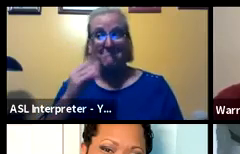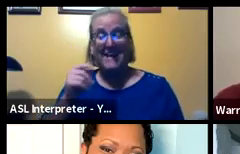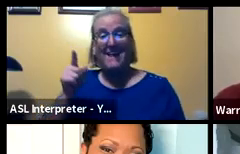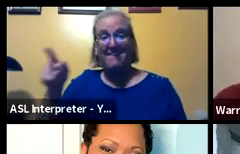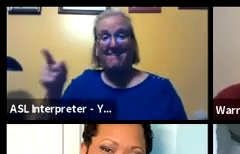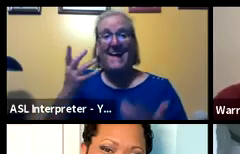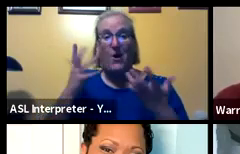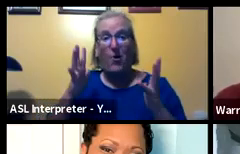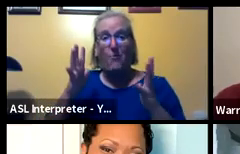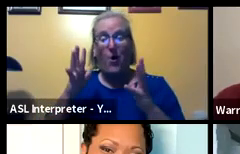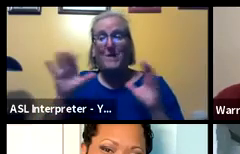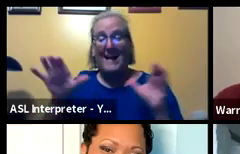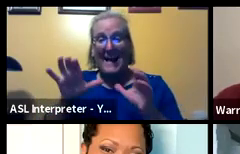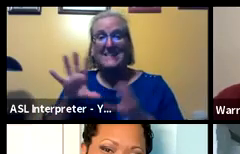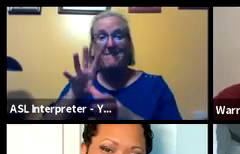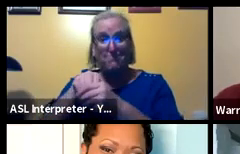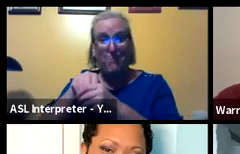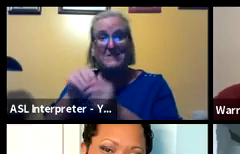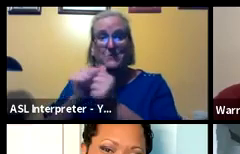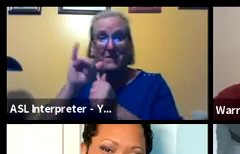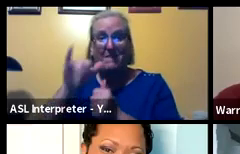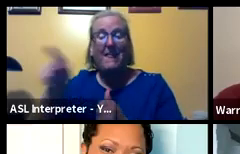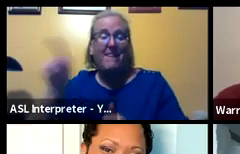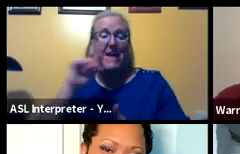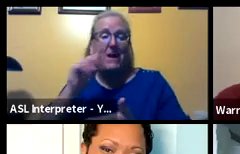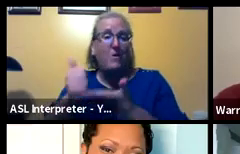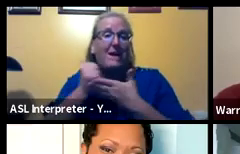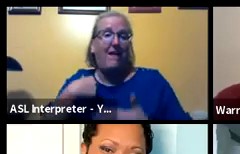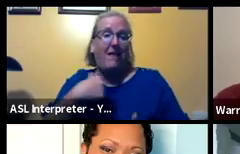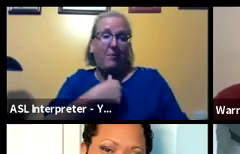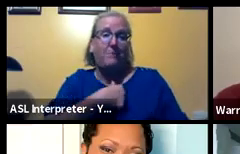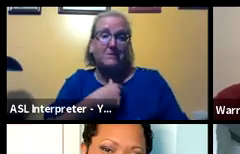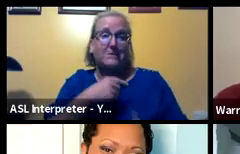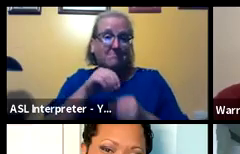actively participating in that and have said that they would help us with that at our school level.